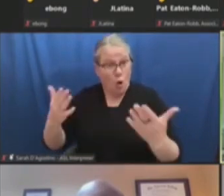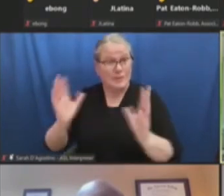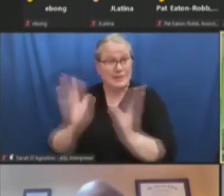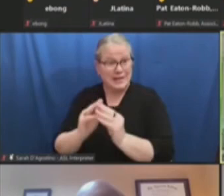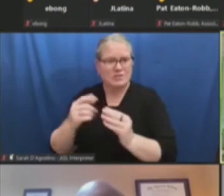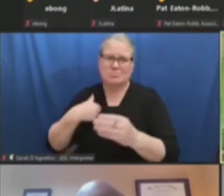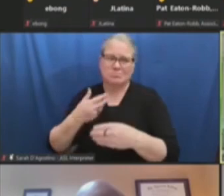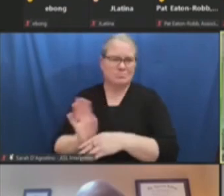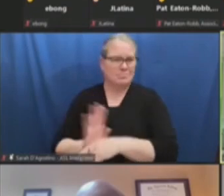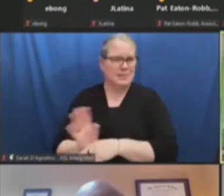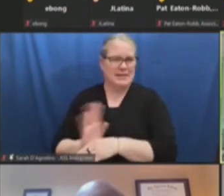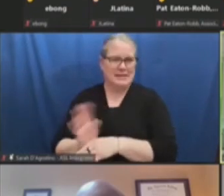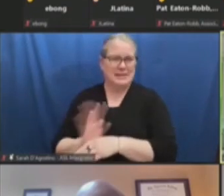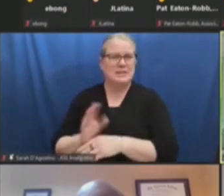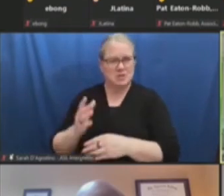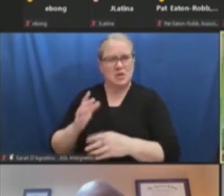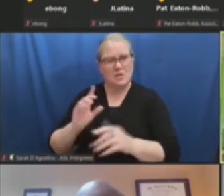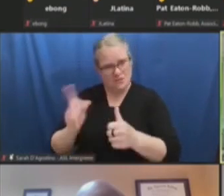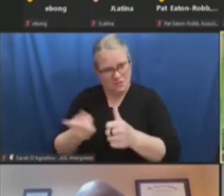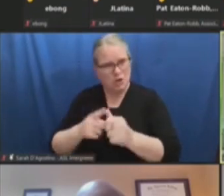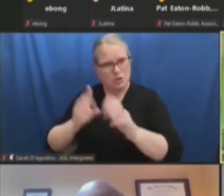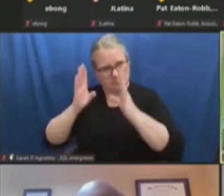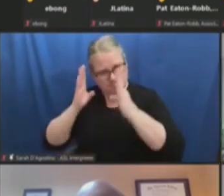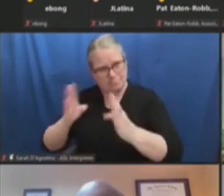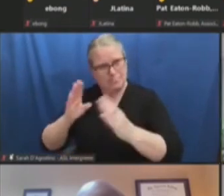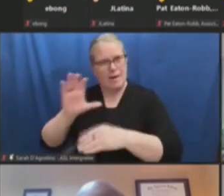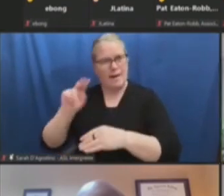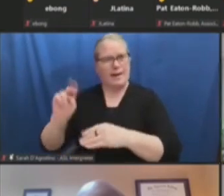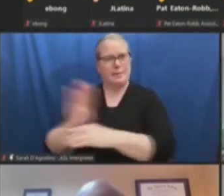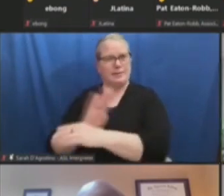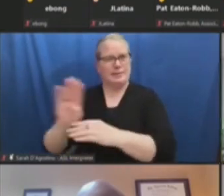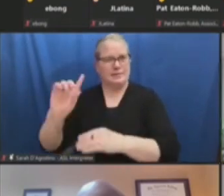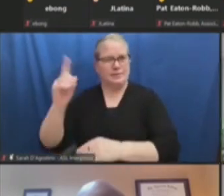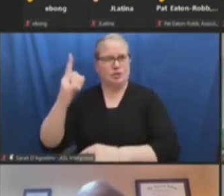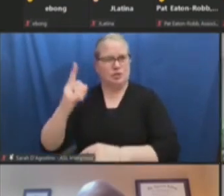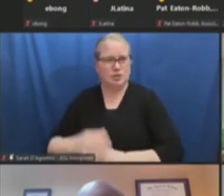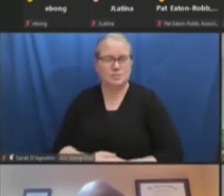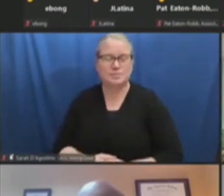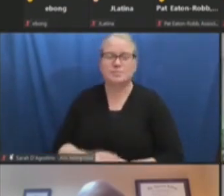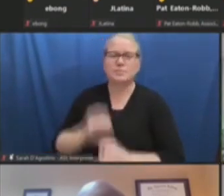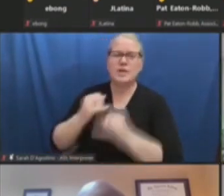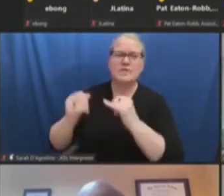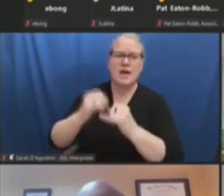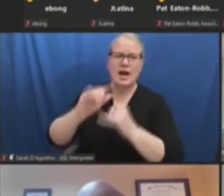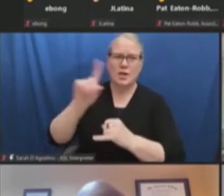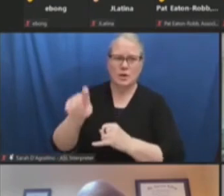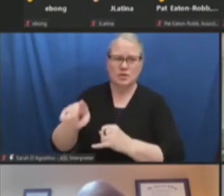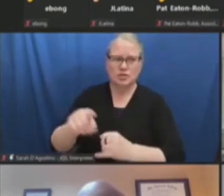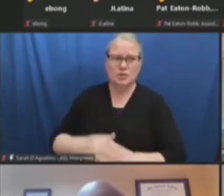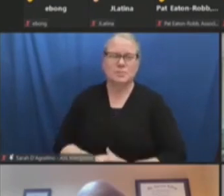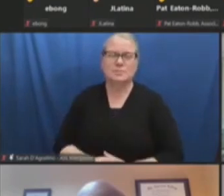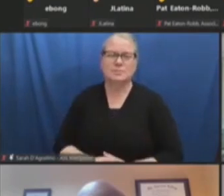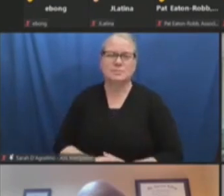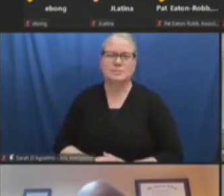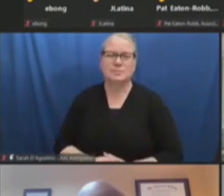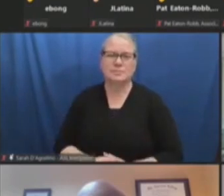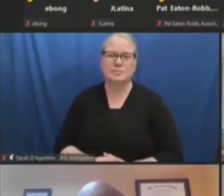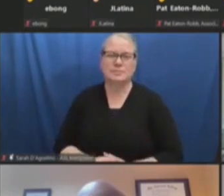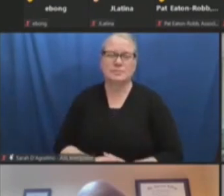so I'm going to take care of business first. And just one final question. Has a